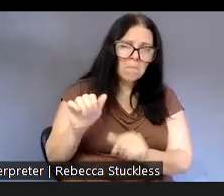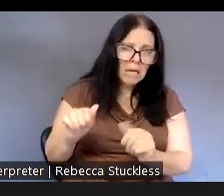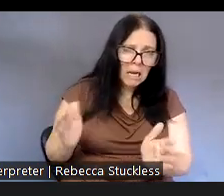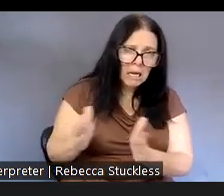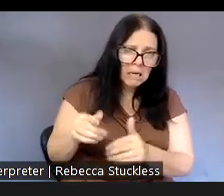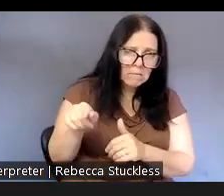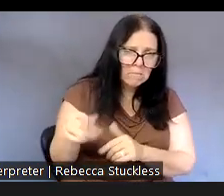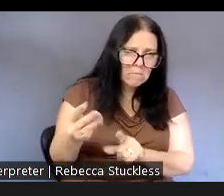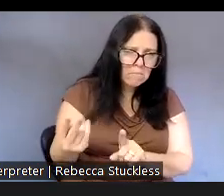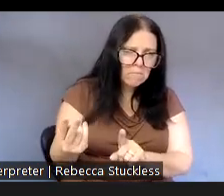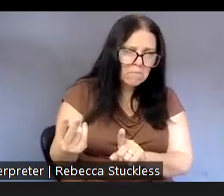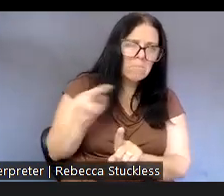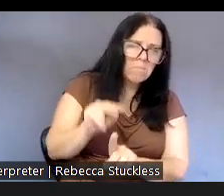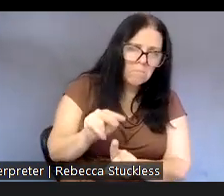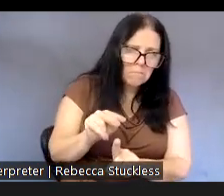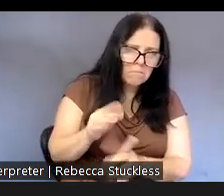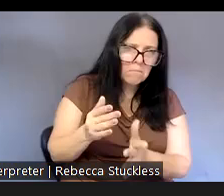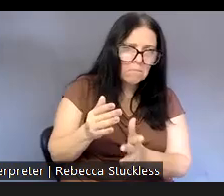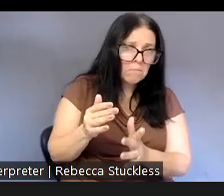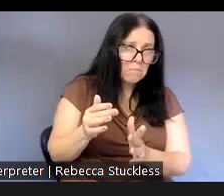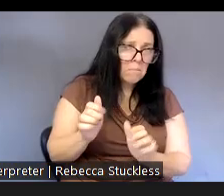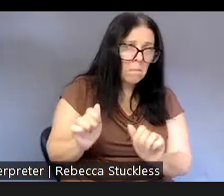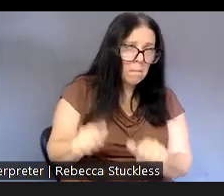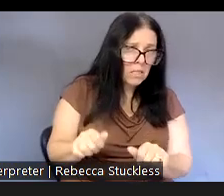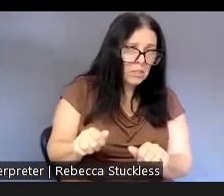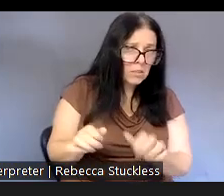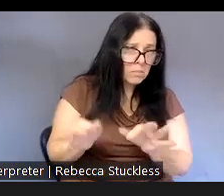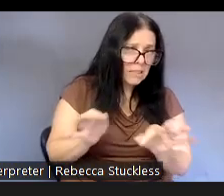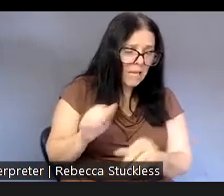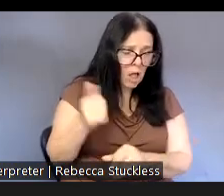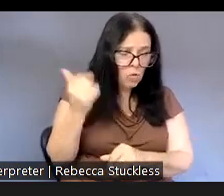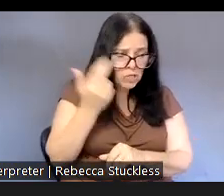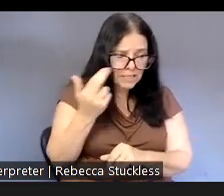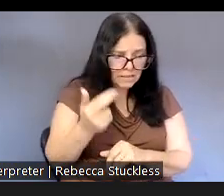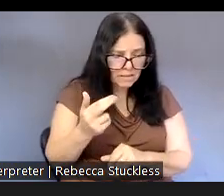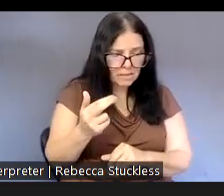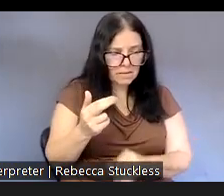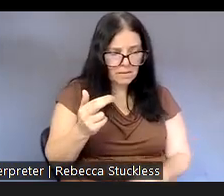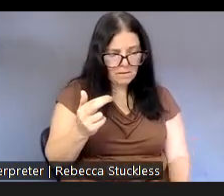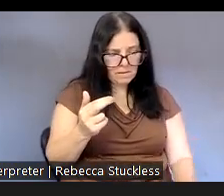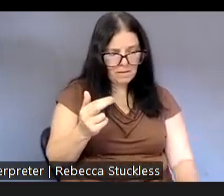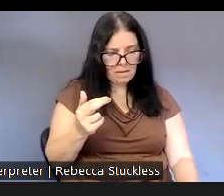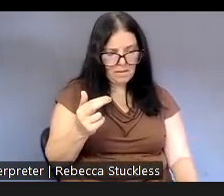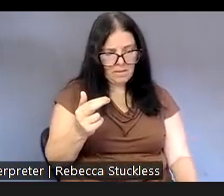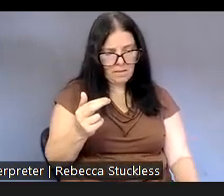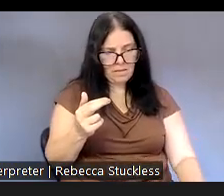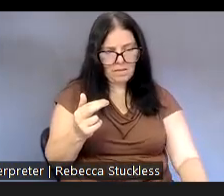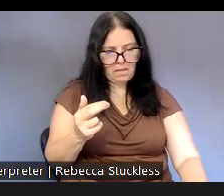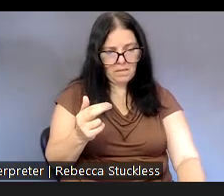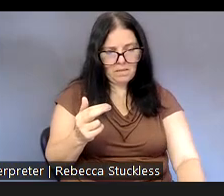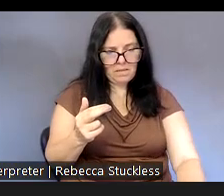consider alternate explanations of what might be happening there and